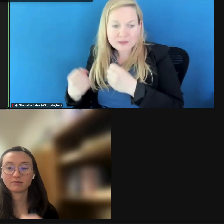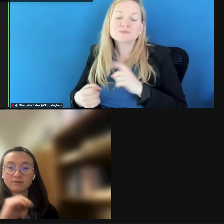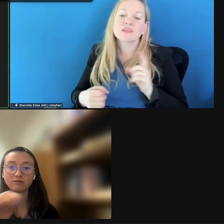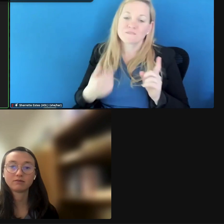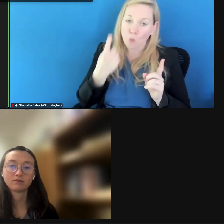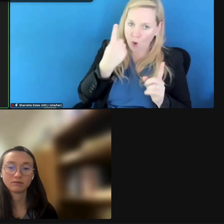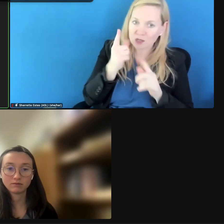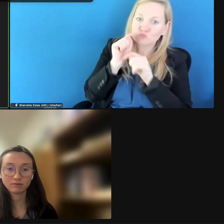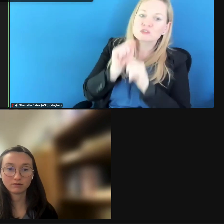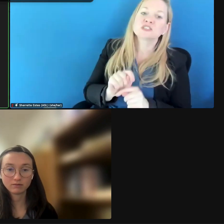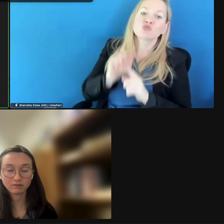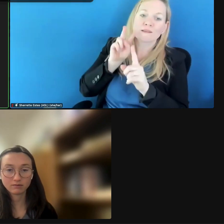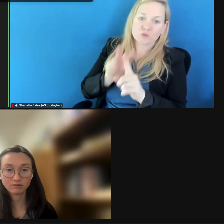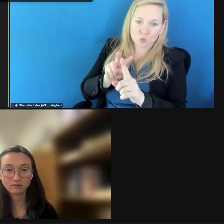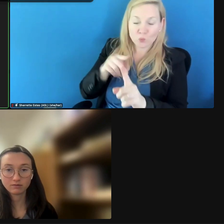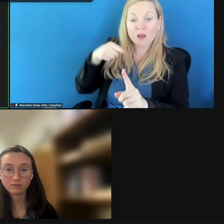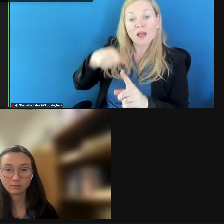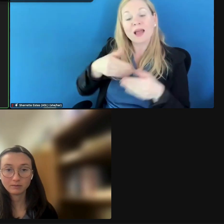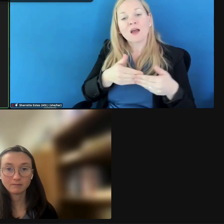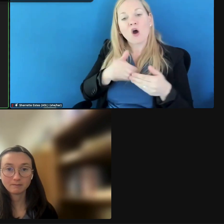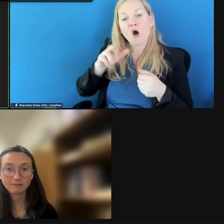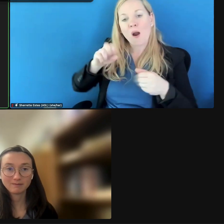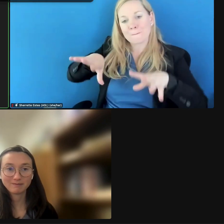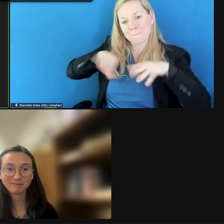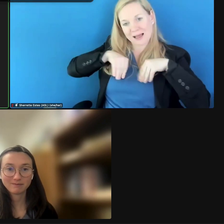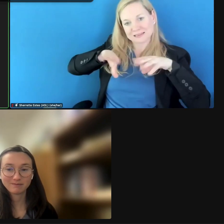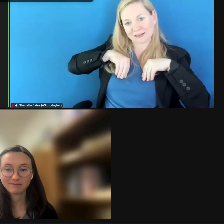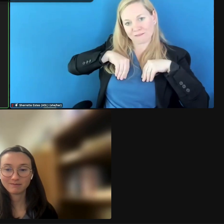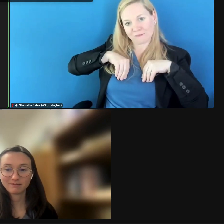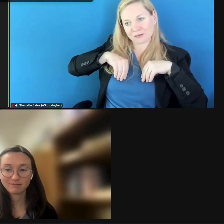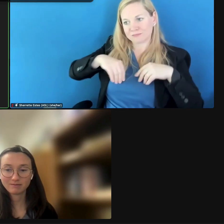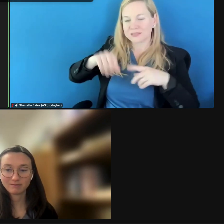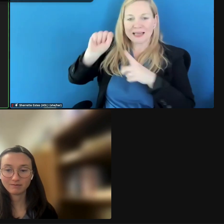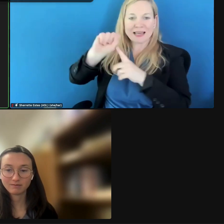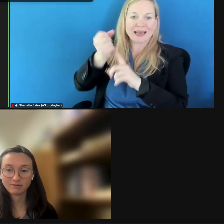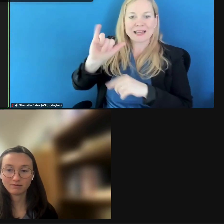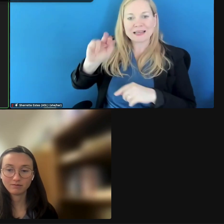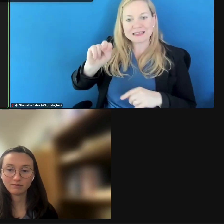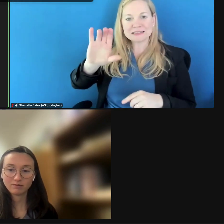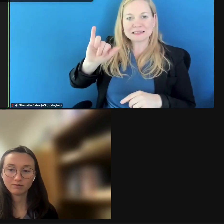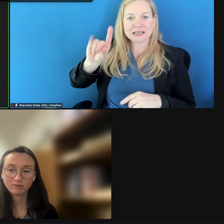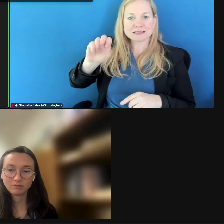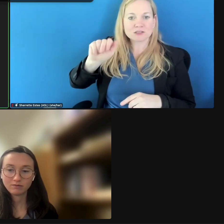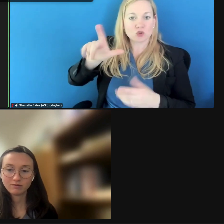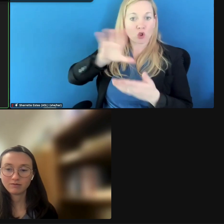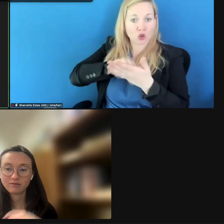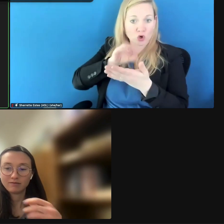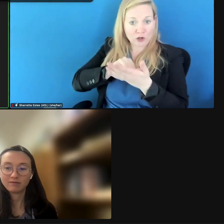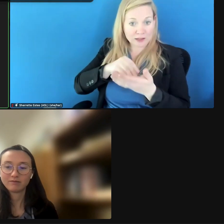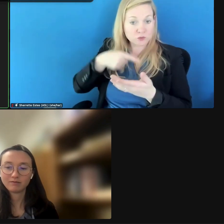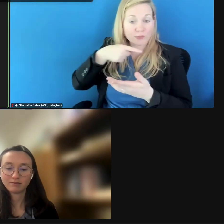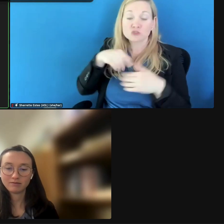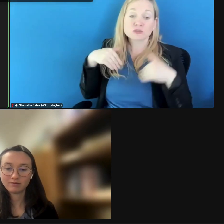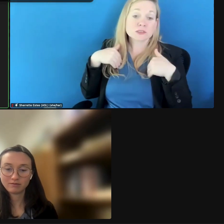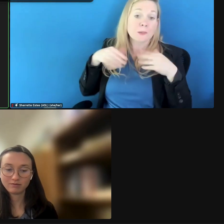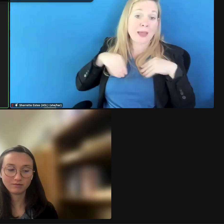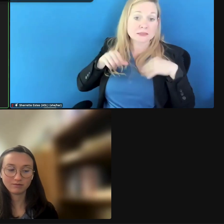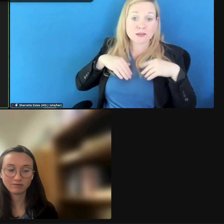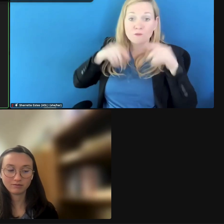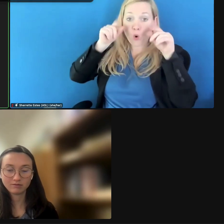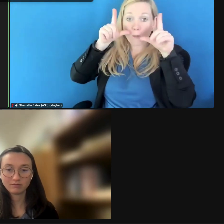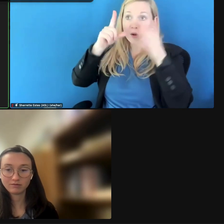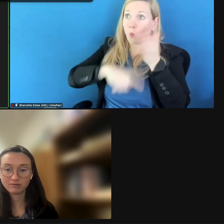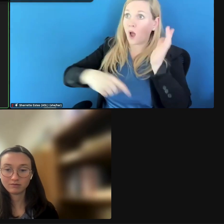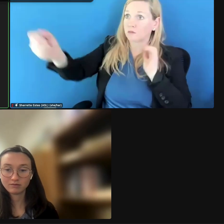which is that infants are passive incidental learners. They're kind of just like opening their eyes and the input just comes, and this is the thing that is really